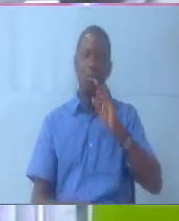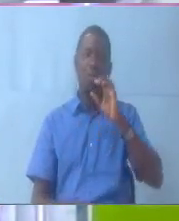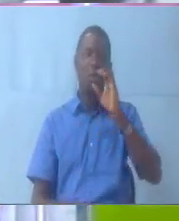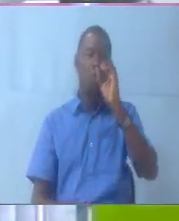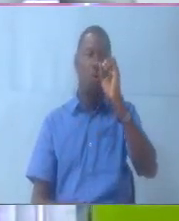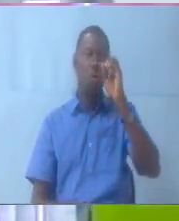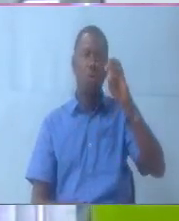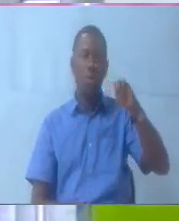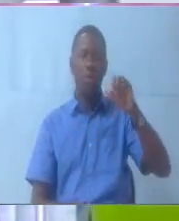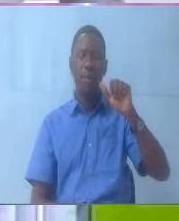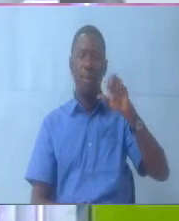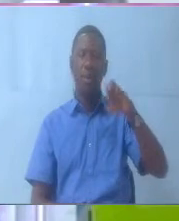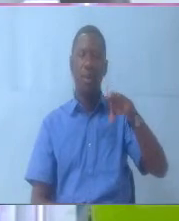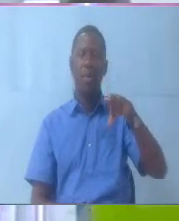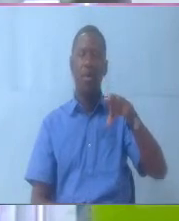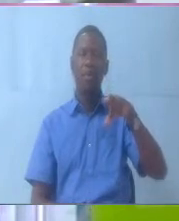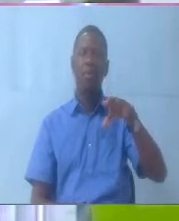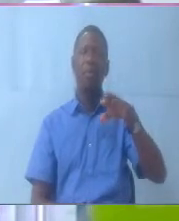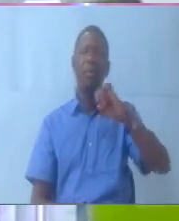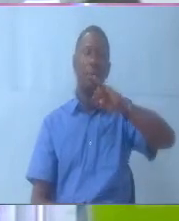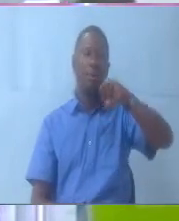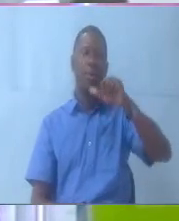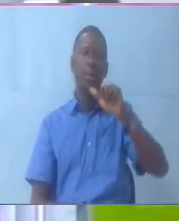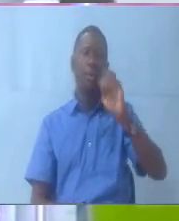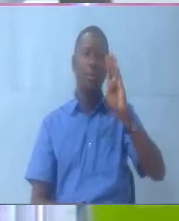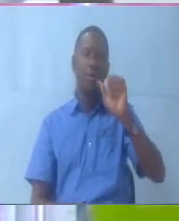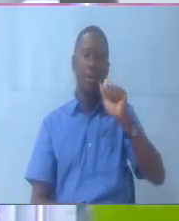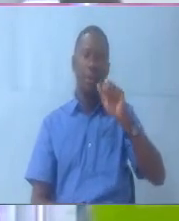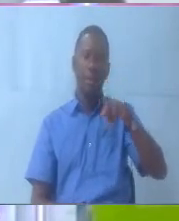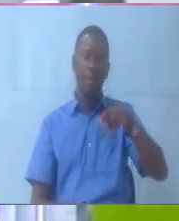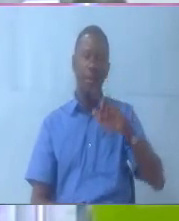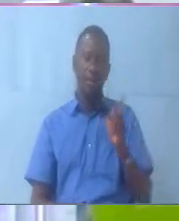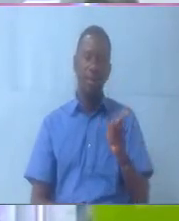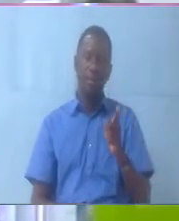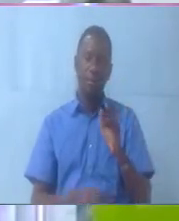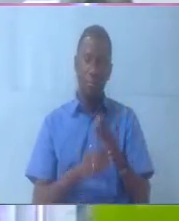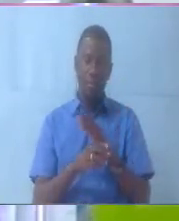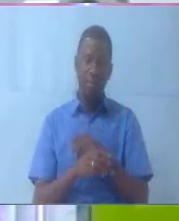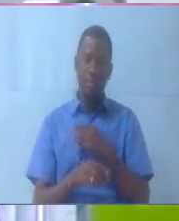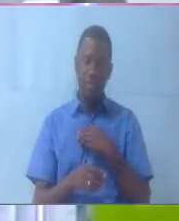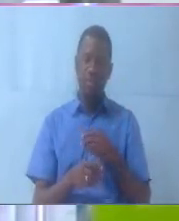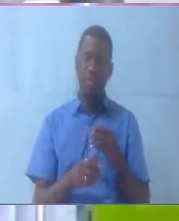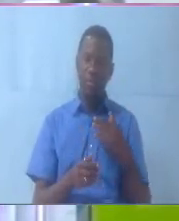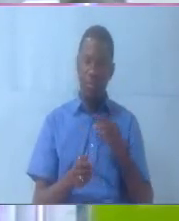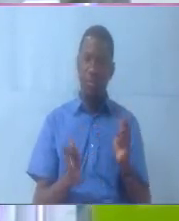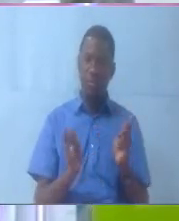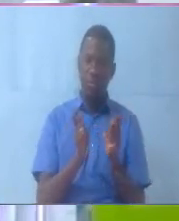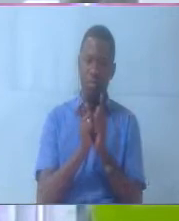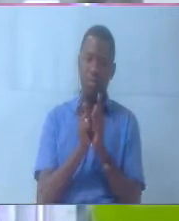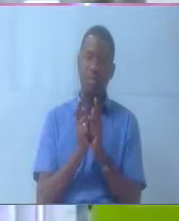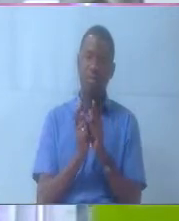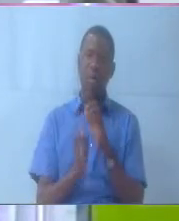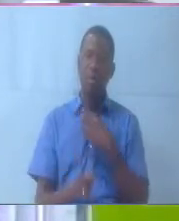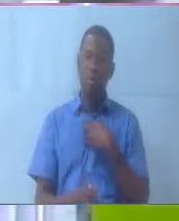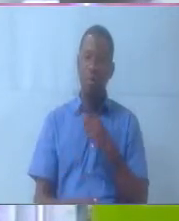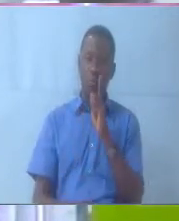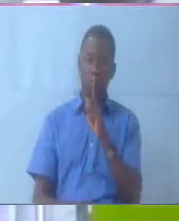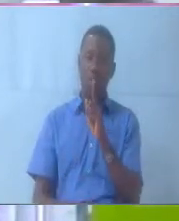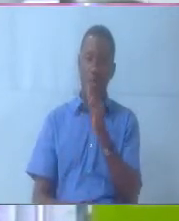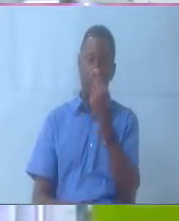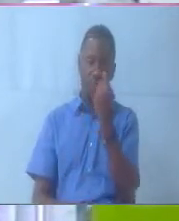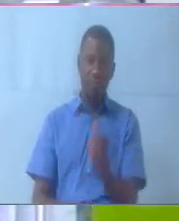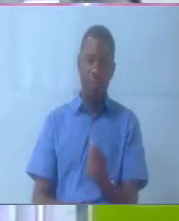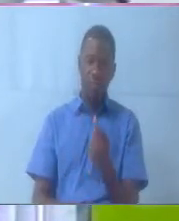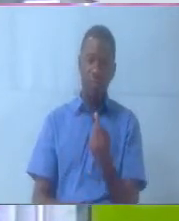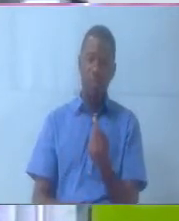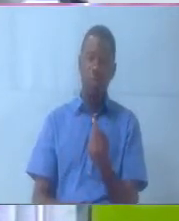Jabang. But before we come to him, I would want one of you, or as you wish to present it,